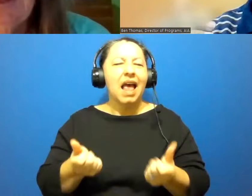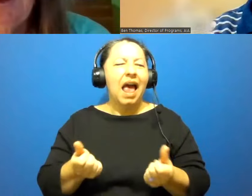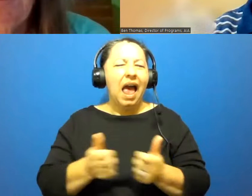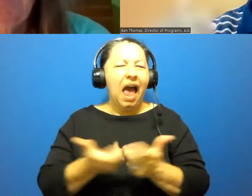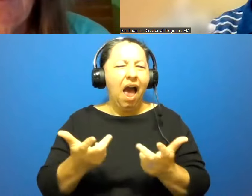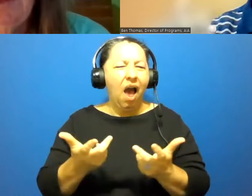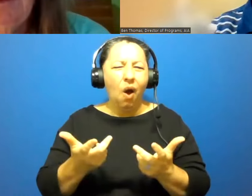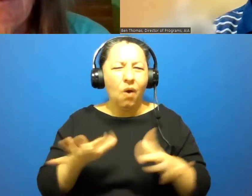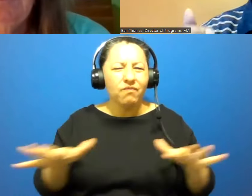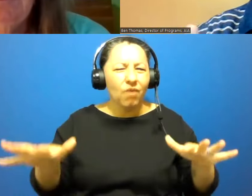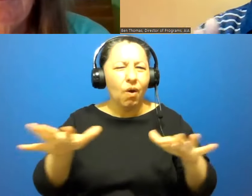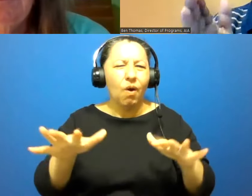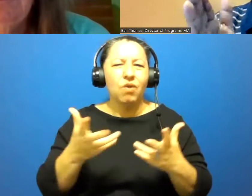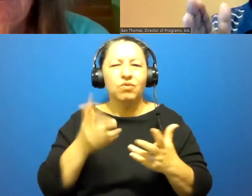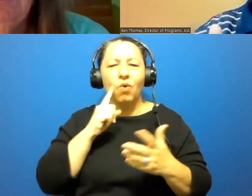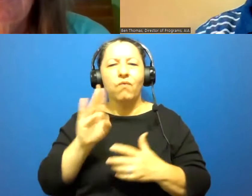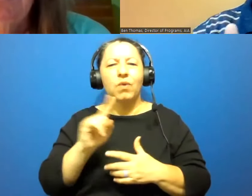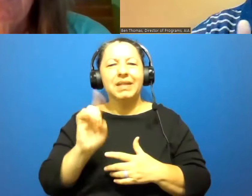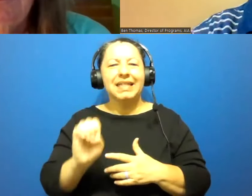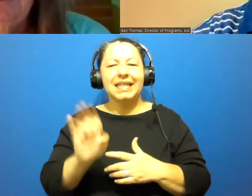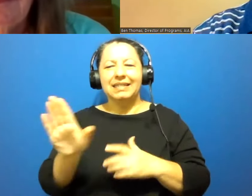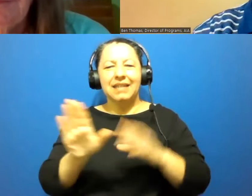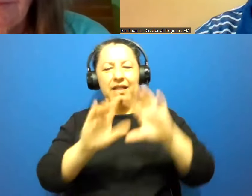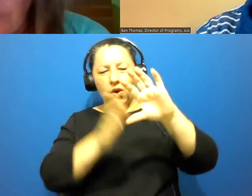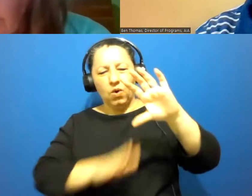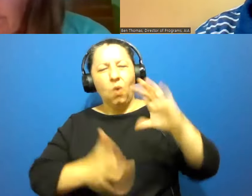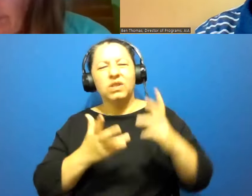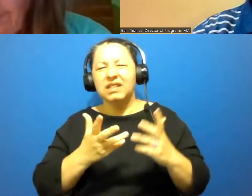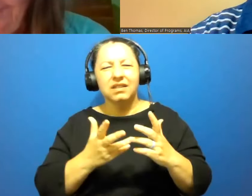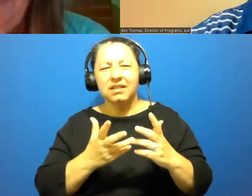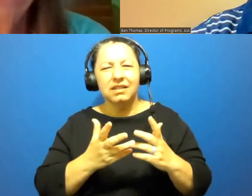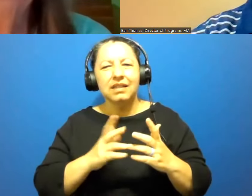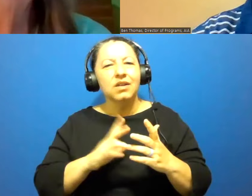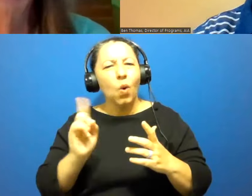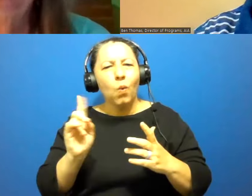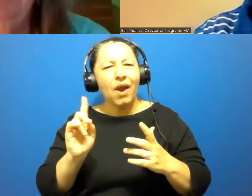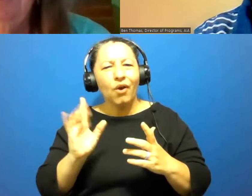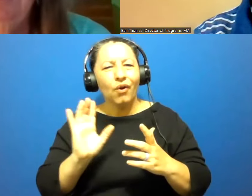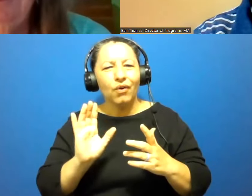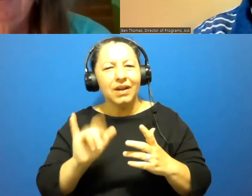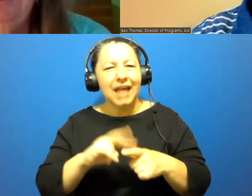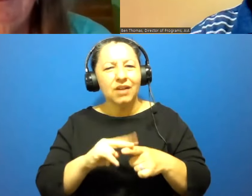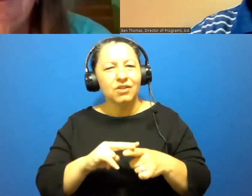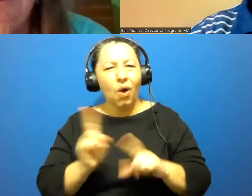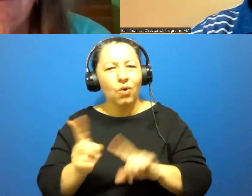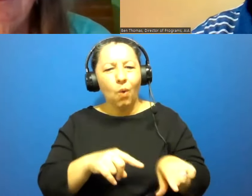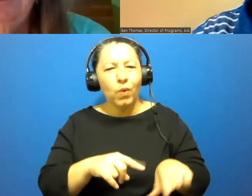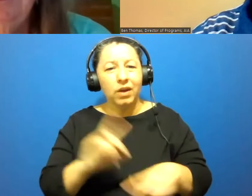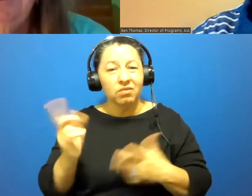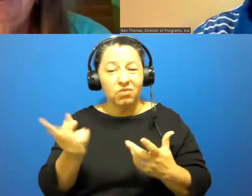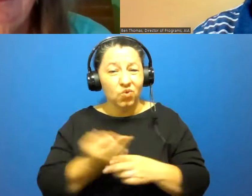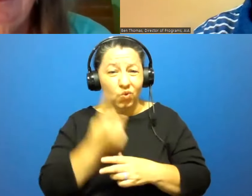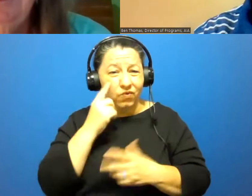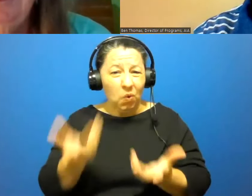are the saltworks along the Belizean coast? Where is the salt going? What is it used for? And do